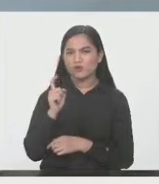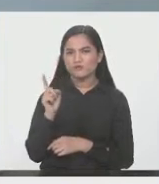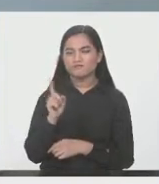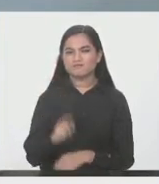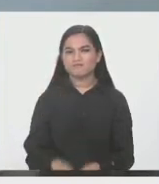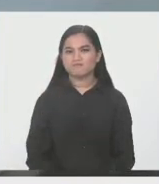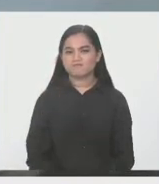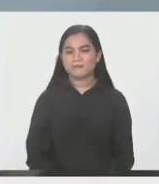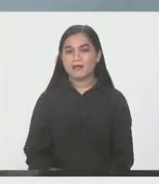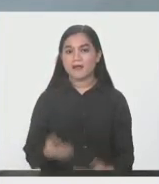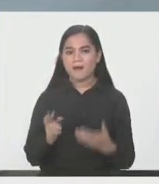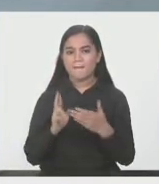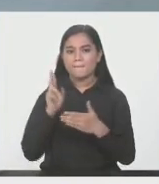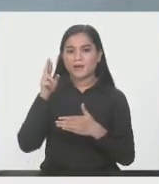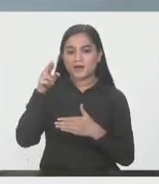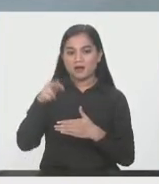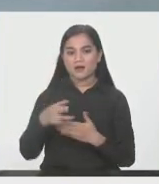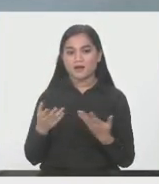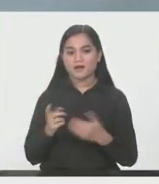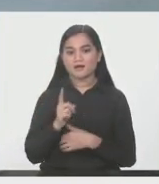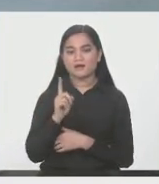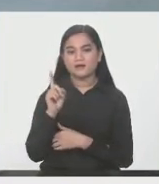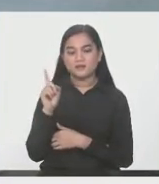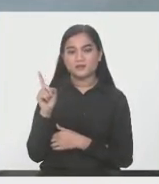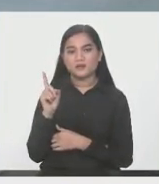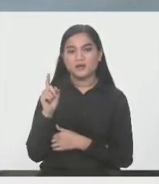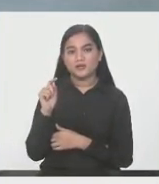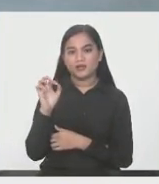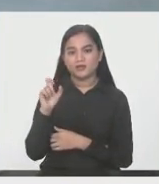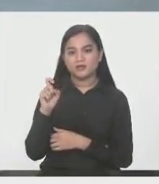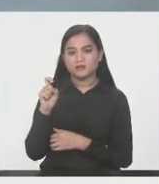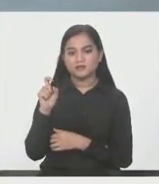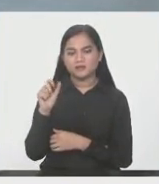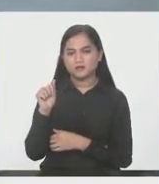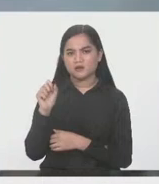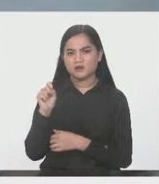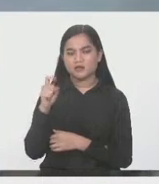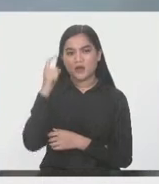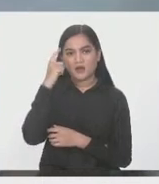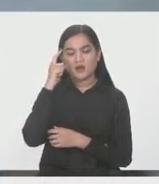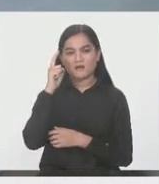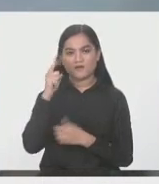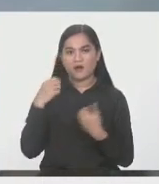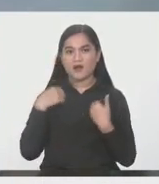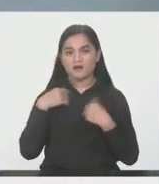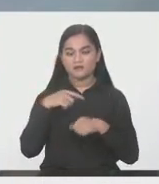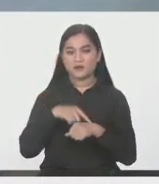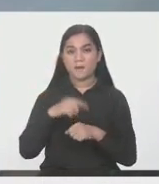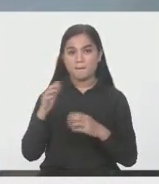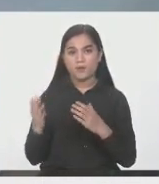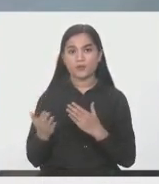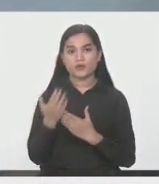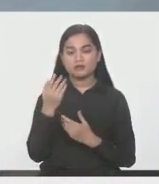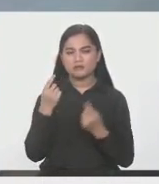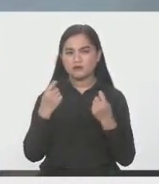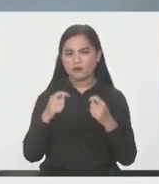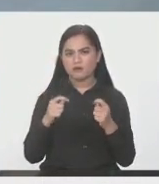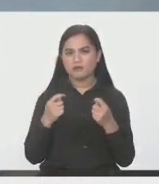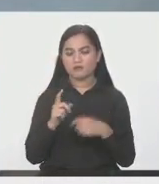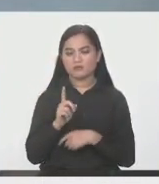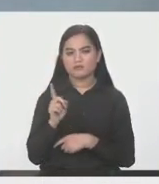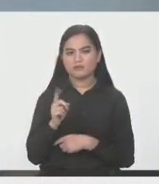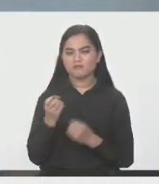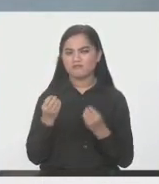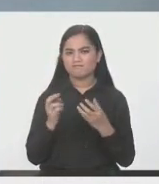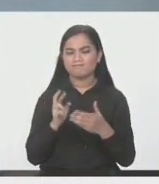Liftoff from the SpaceX's Starbase in Boca Chica, Texas, came at 8:25 local time Thursday morning. The sleek mega rocket